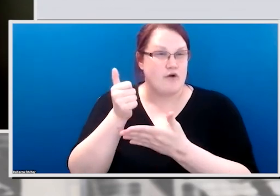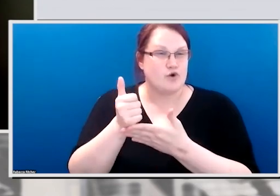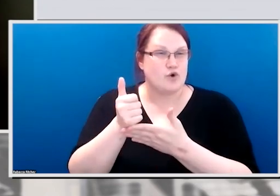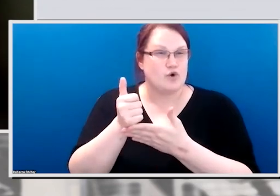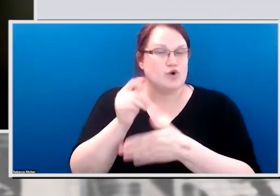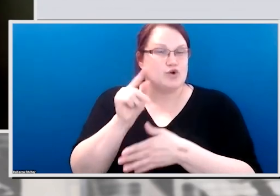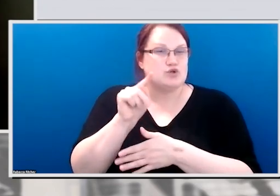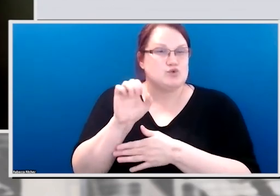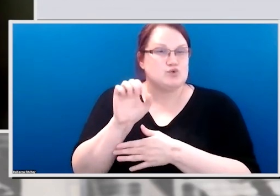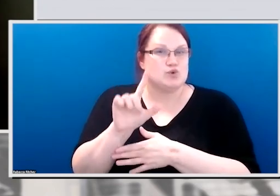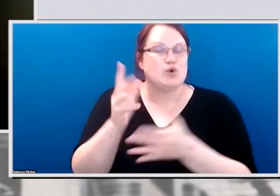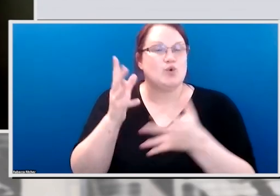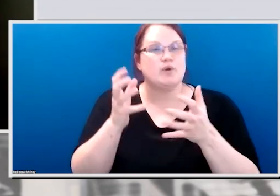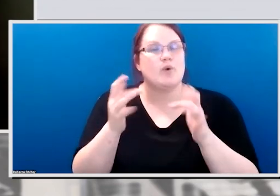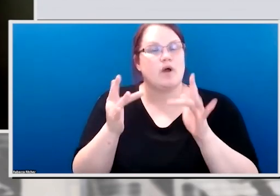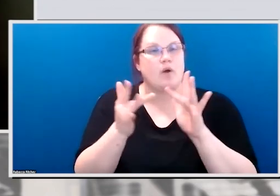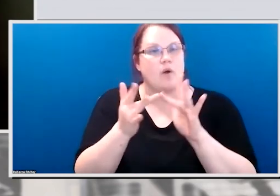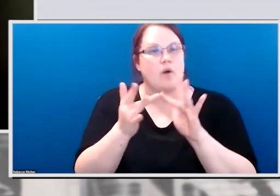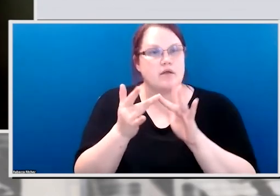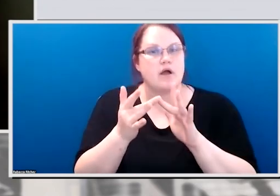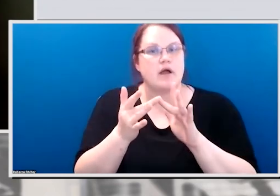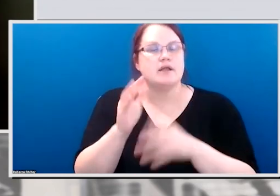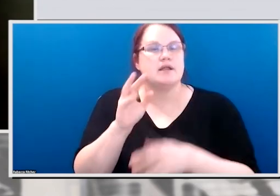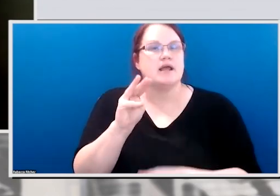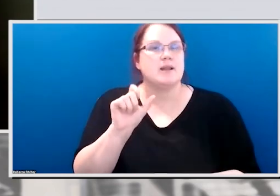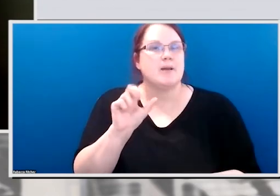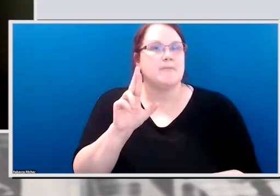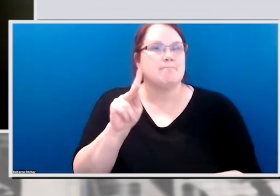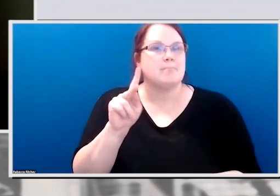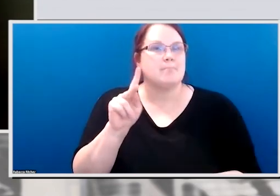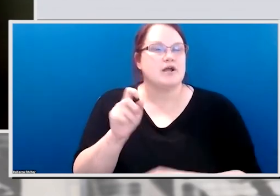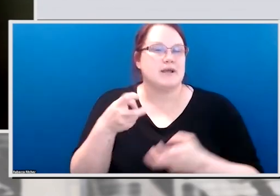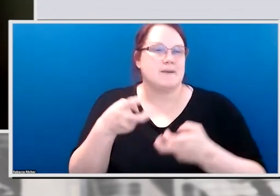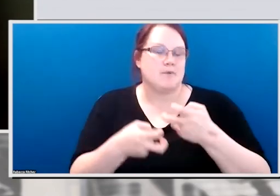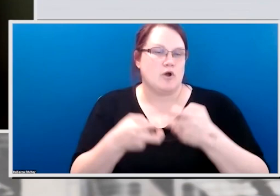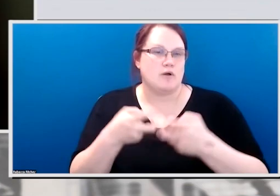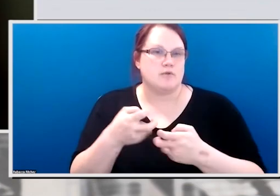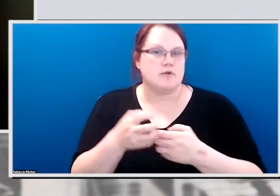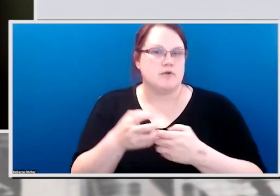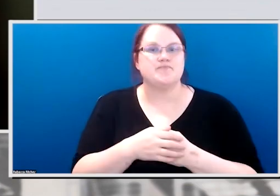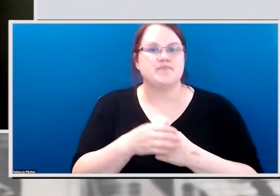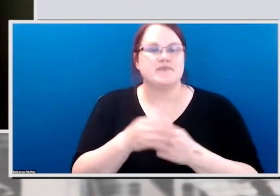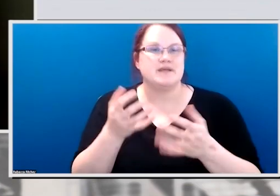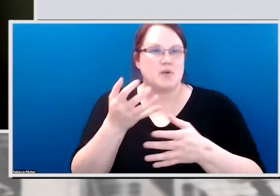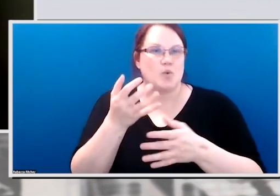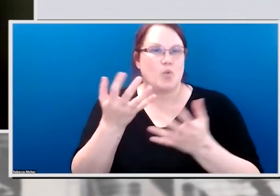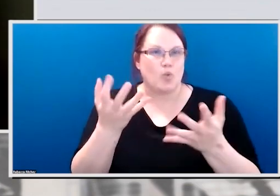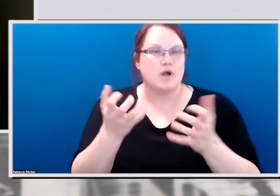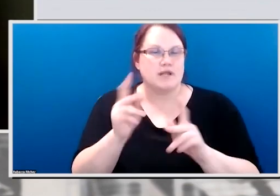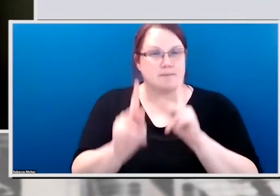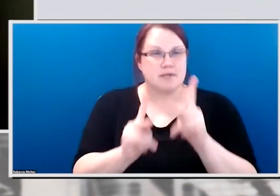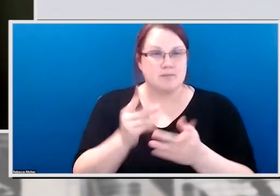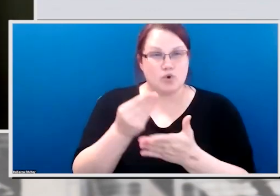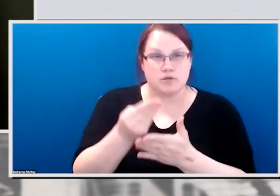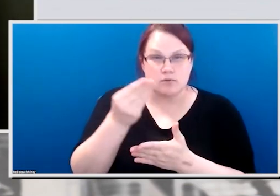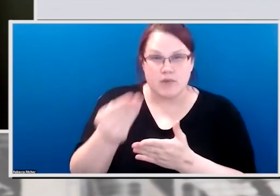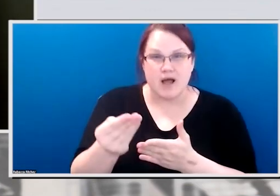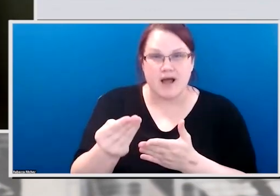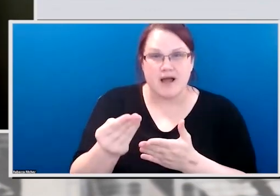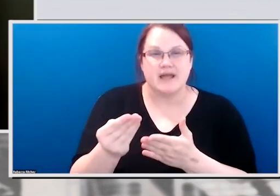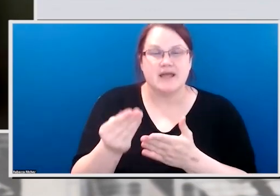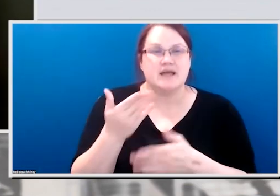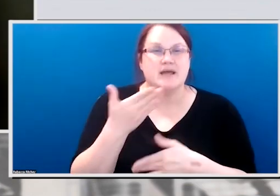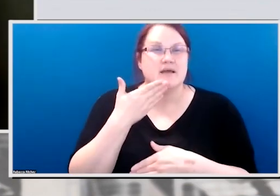that we're looking to get online. It's also a market issue, right? Enticing buyers to take condemned